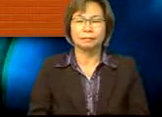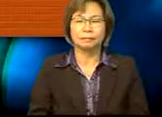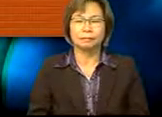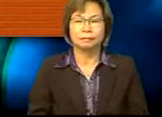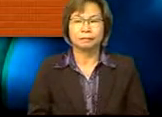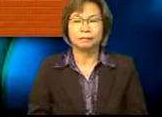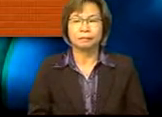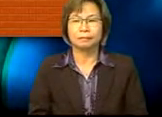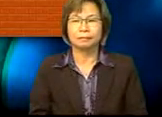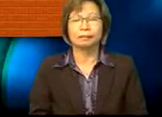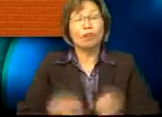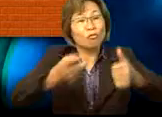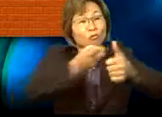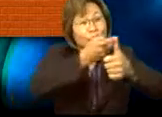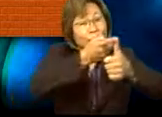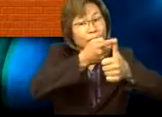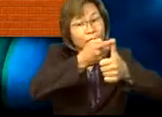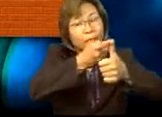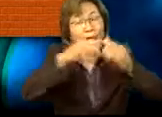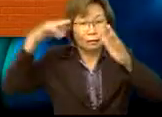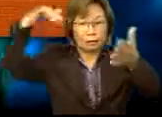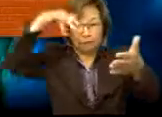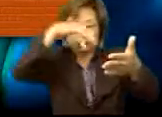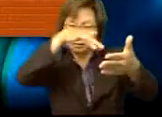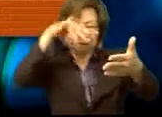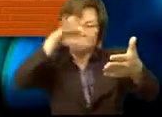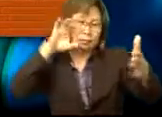First, study the pictures carefully.